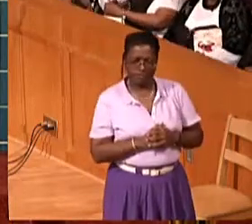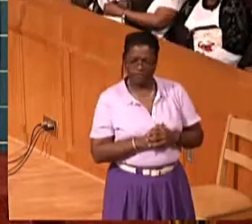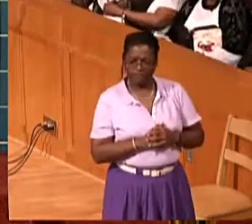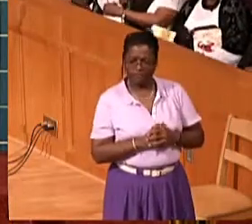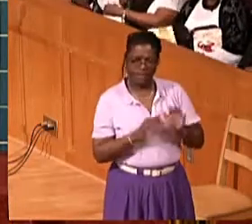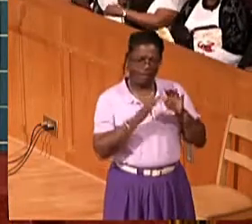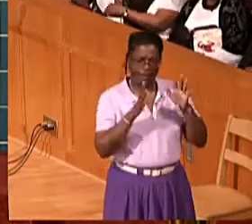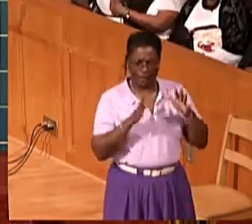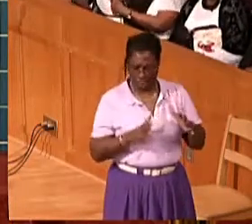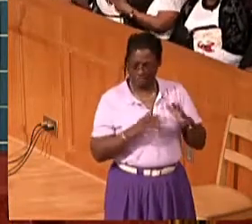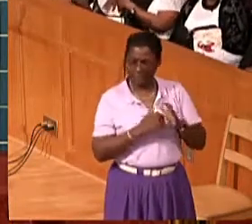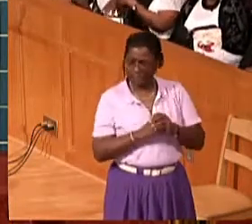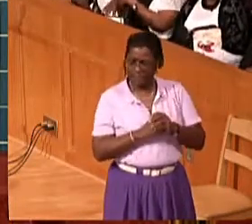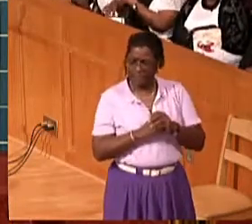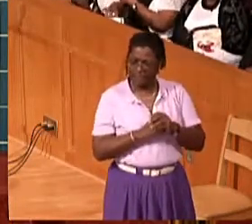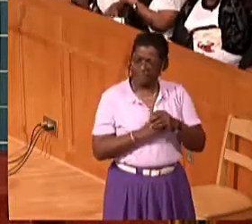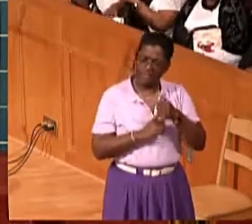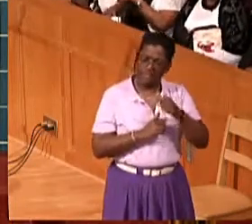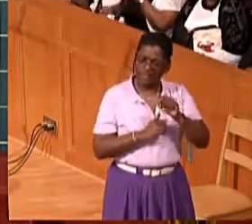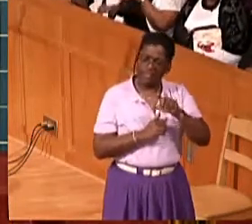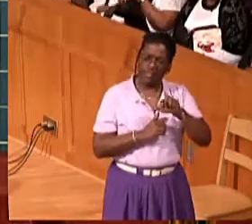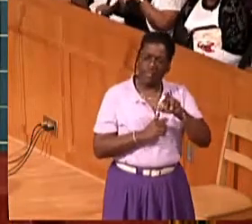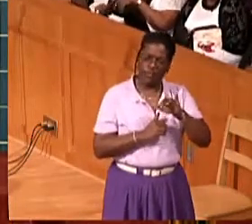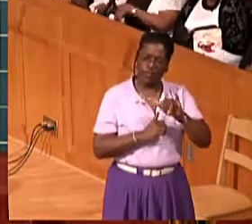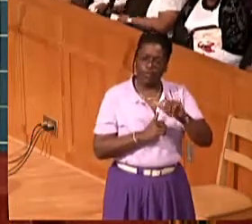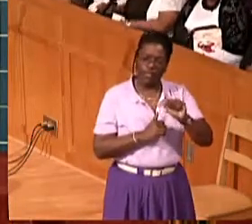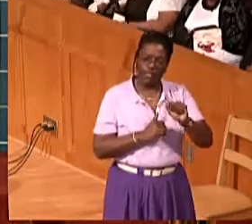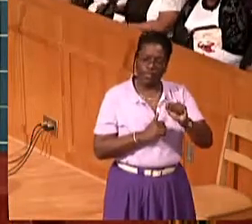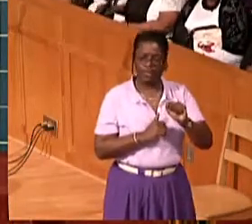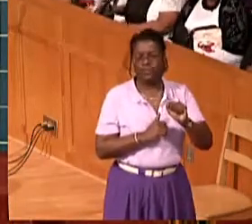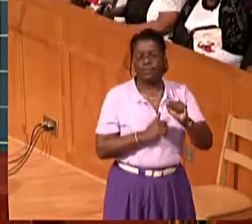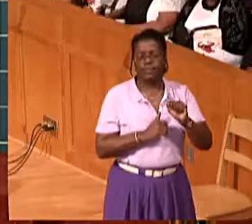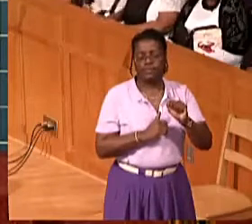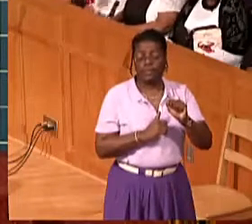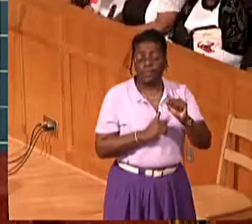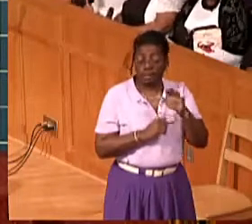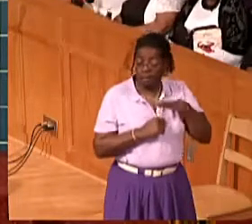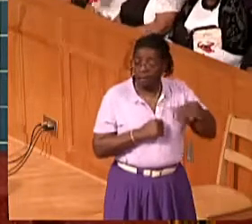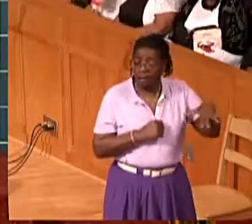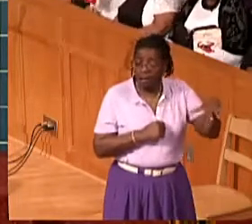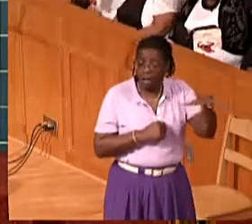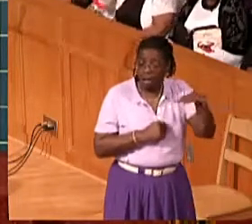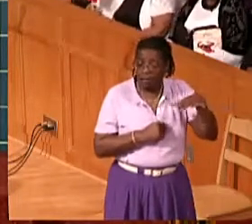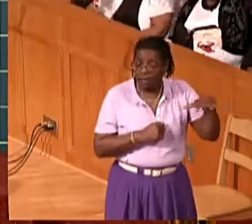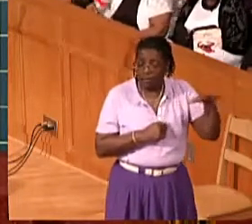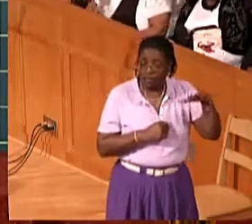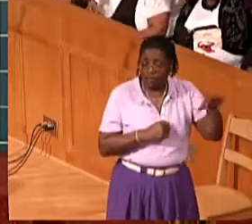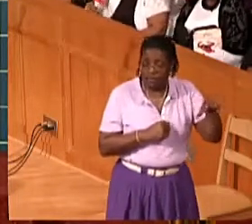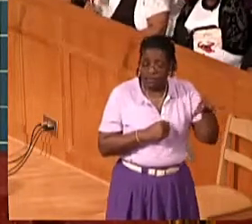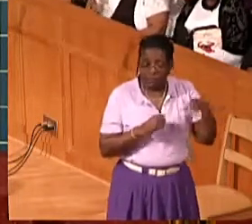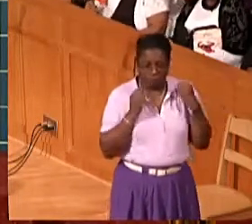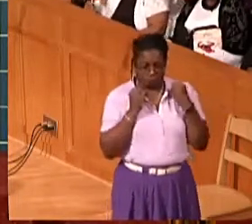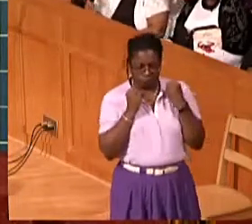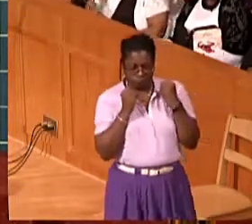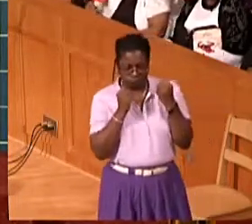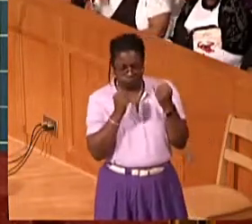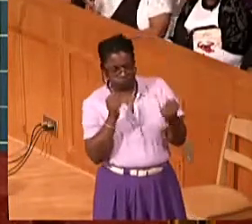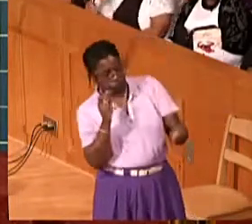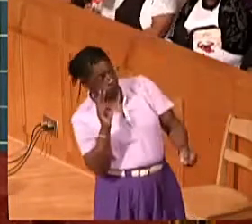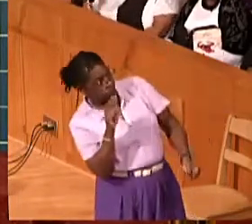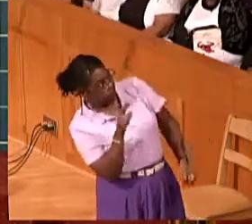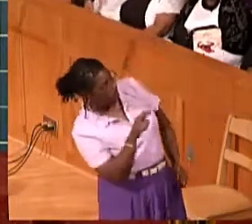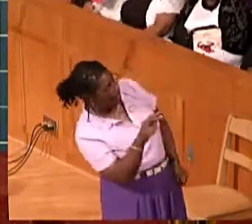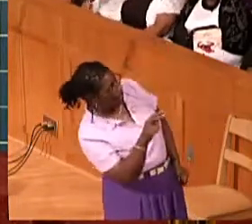It's in the Galleria area, but 40 miles away, you can see it out on 288 because